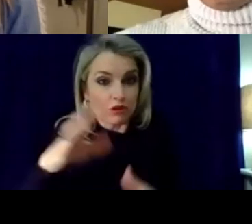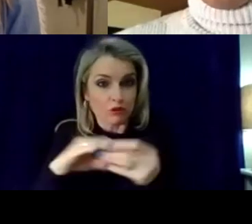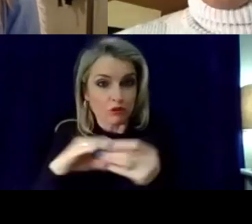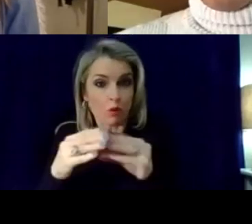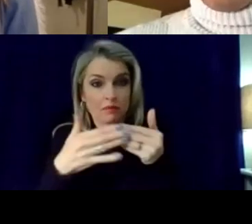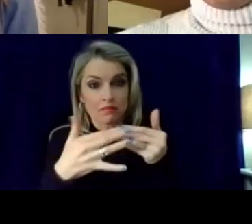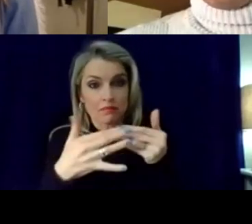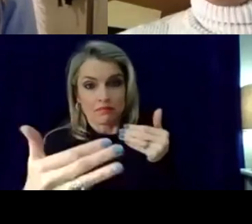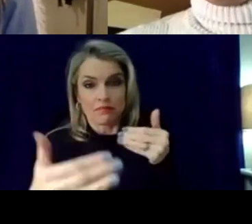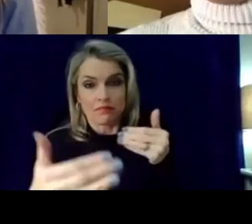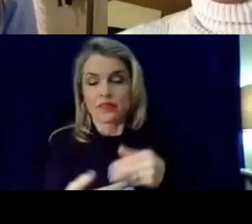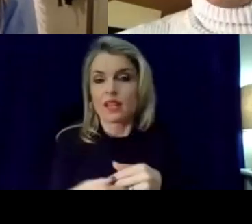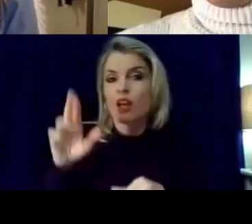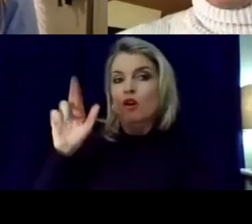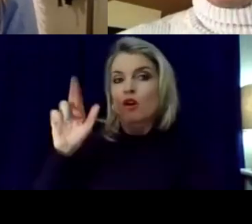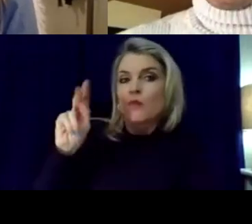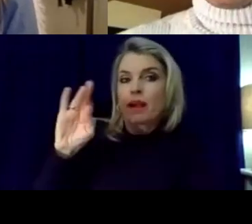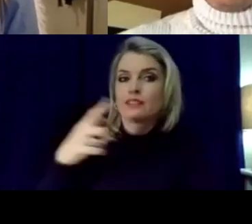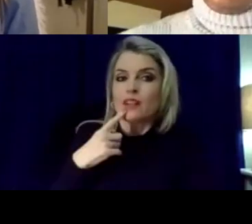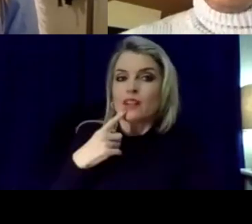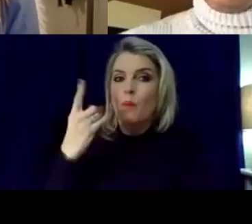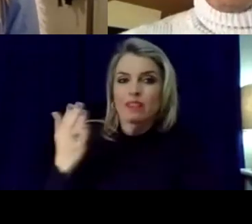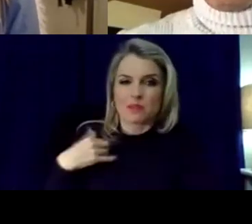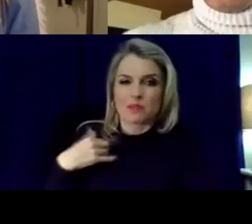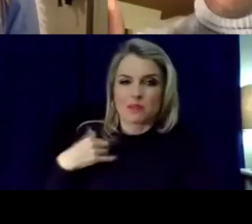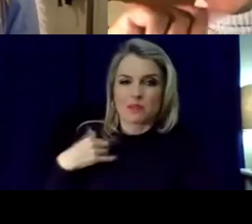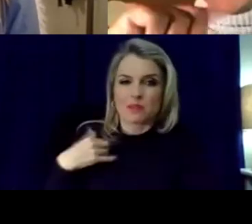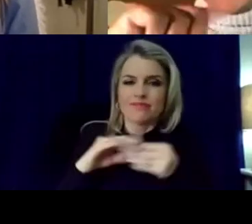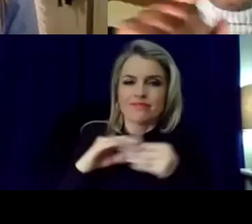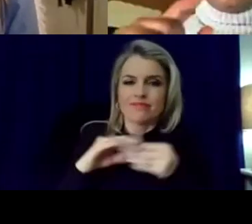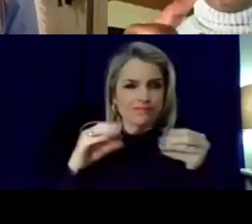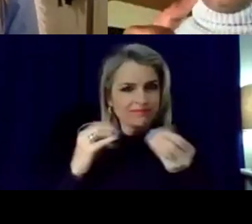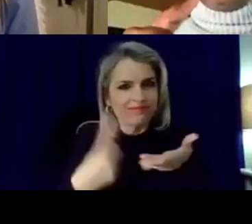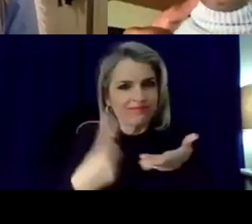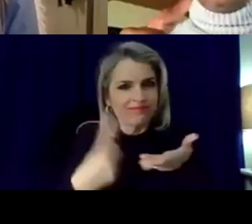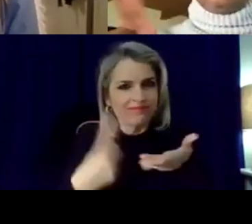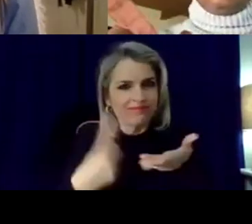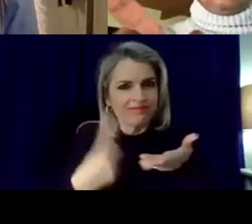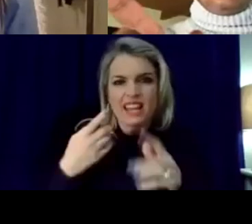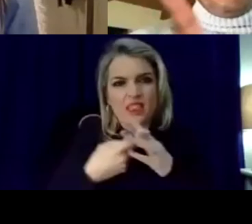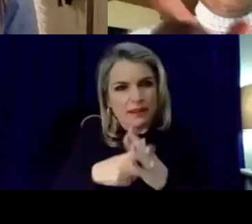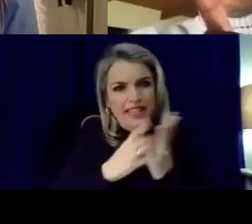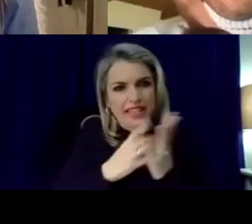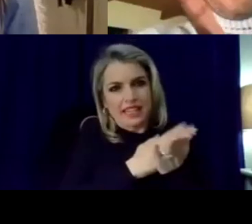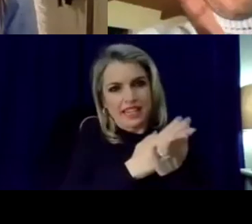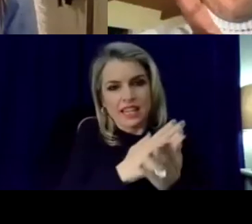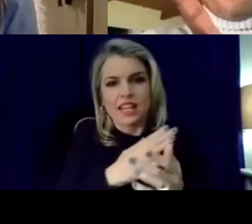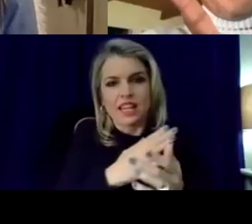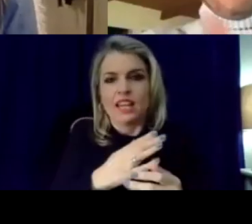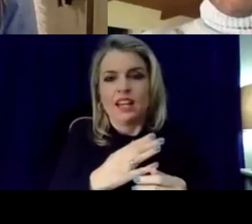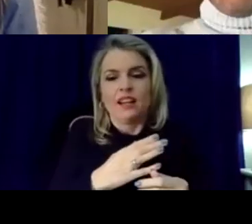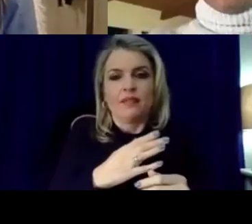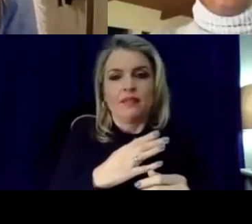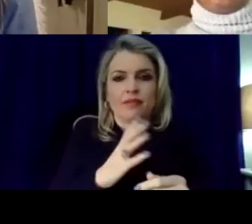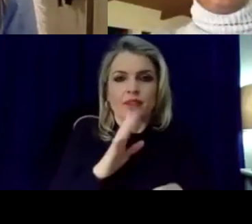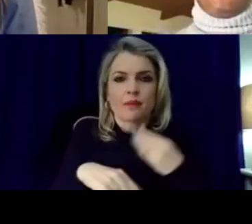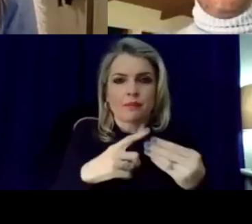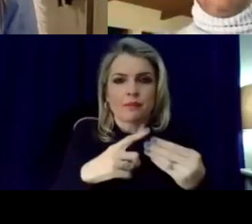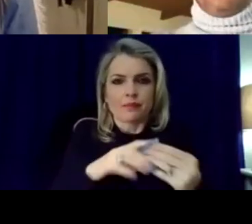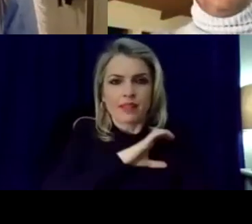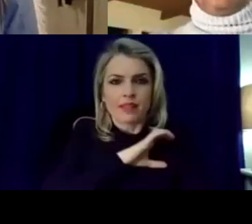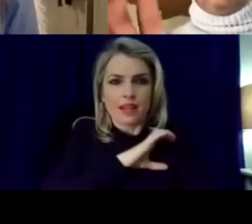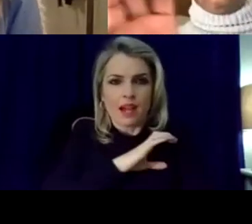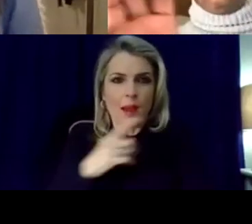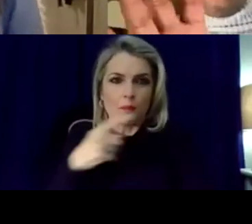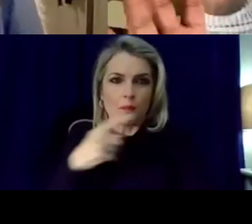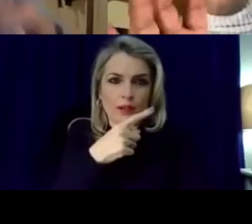Yeah. One of the things we talked about, I feel like, a lot on the front side was off of that comment about Clinton. I'm pointing to where